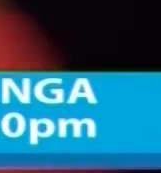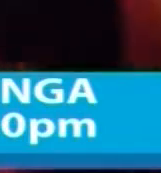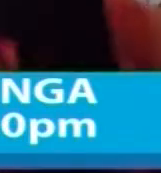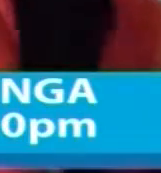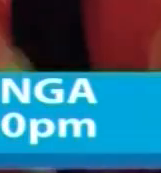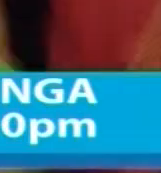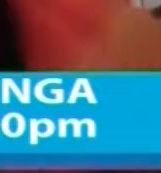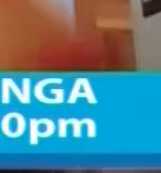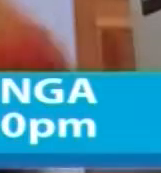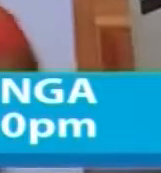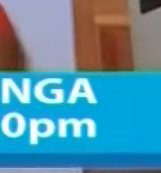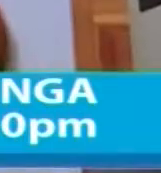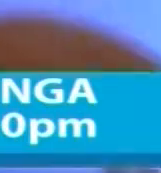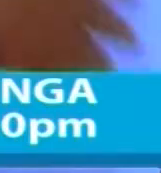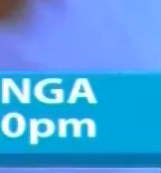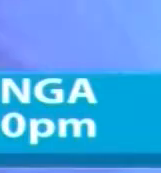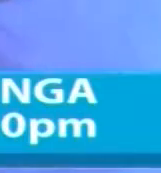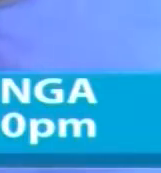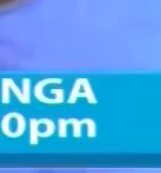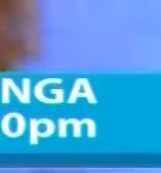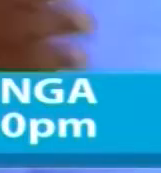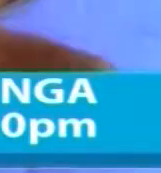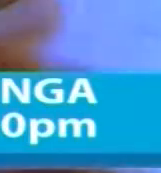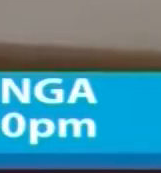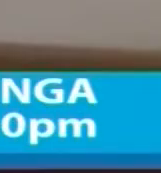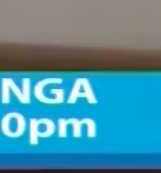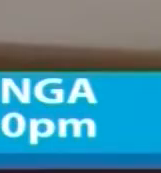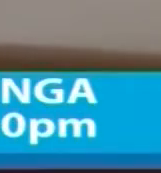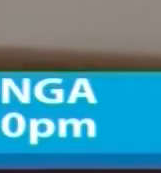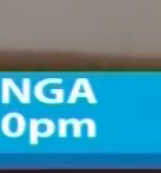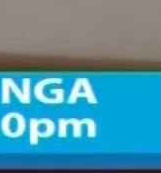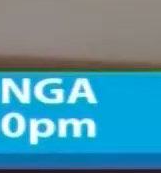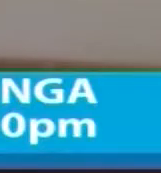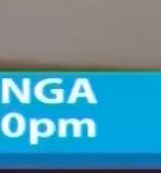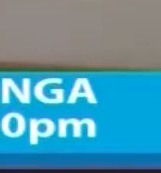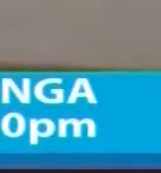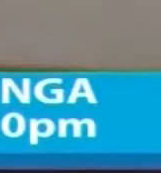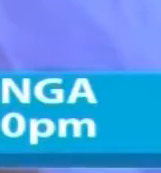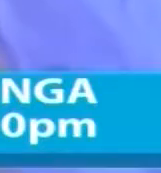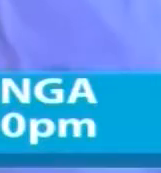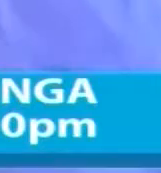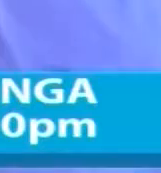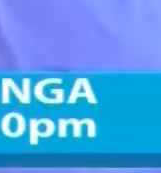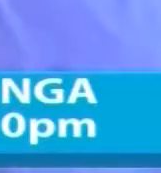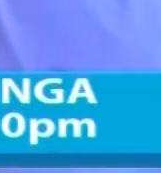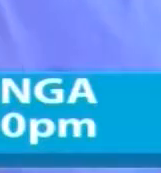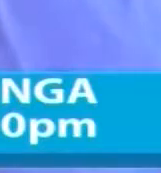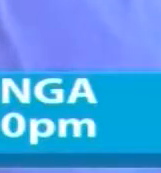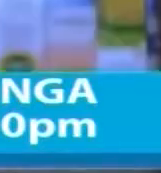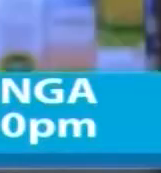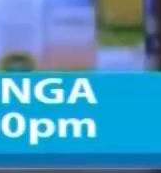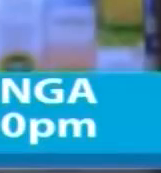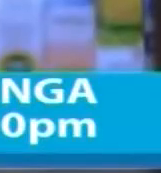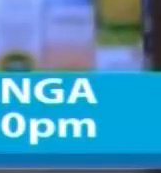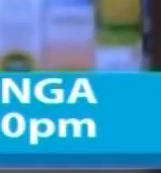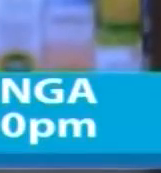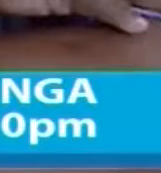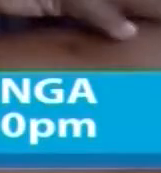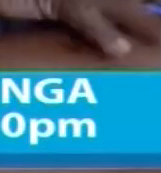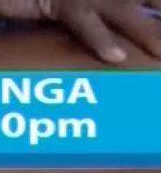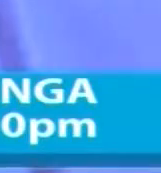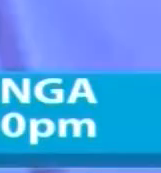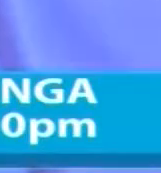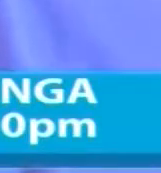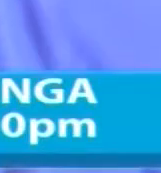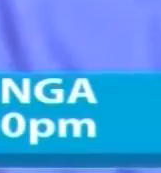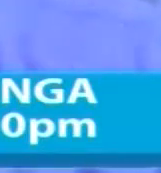kwenye hospitali. Ashraf si lolote. Wewe daktari, hospitali yako kabisa? I am the boss. Okay.